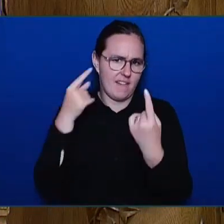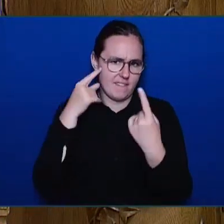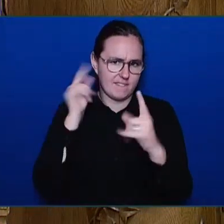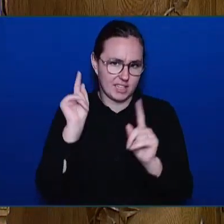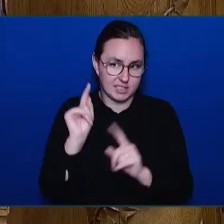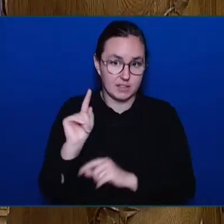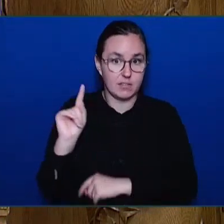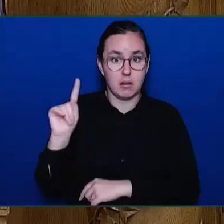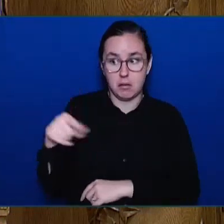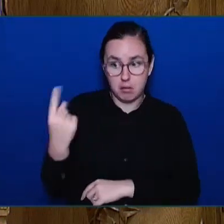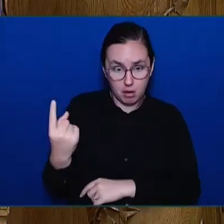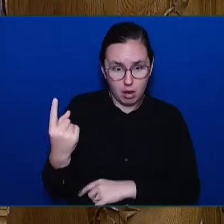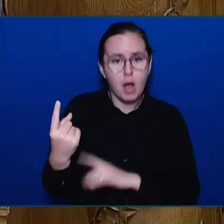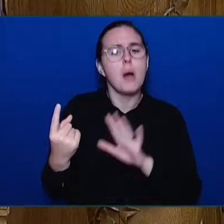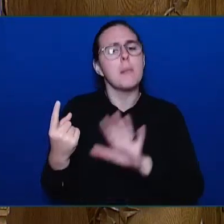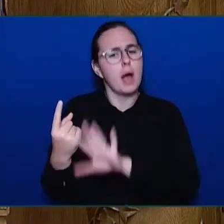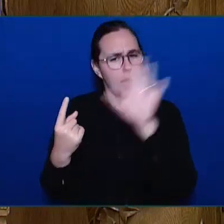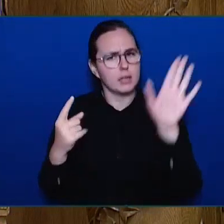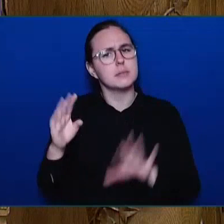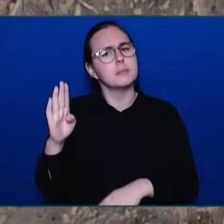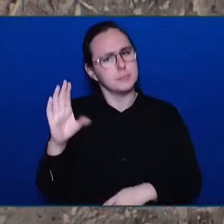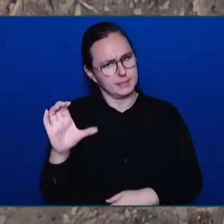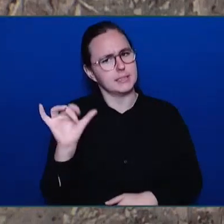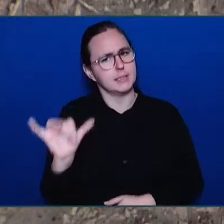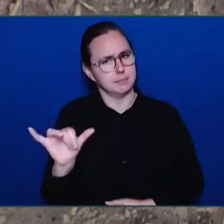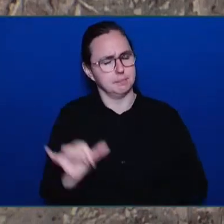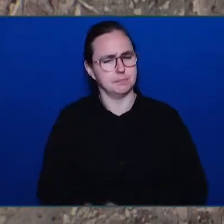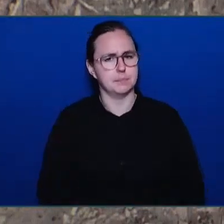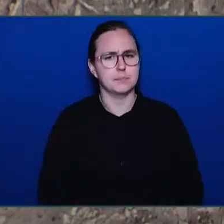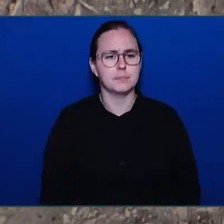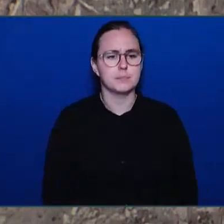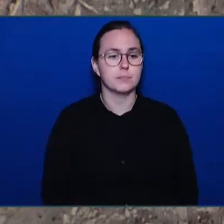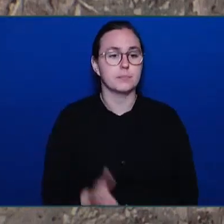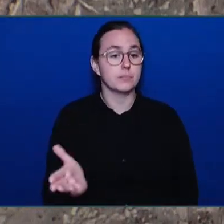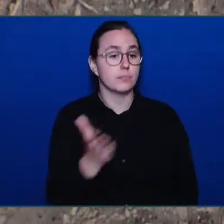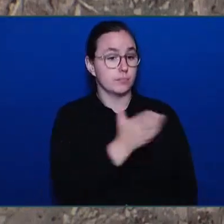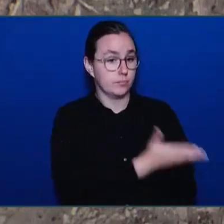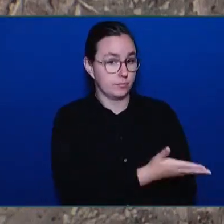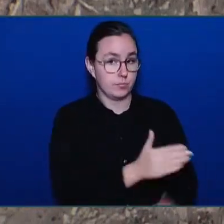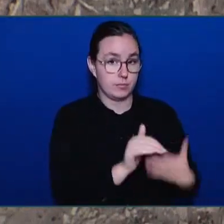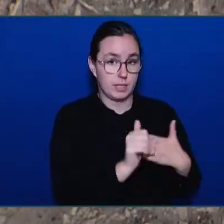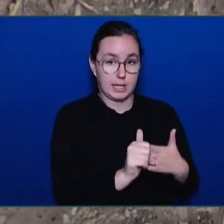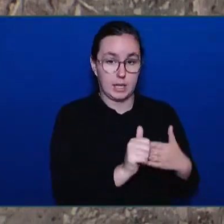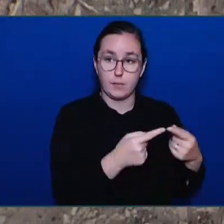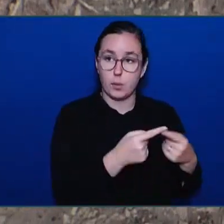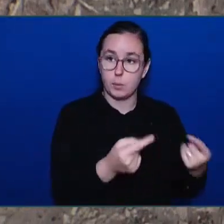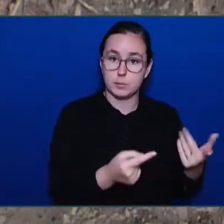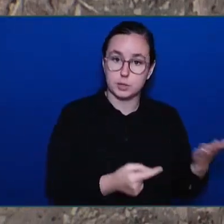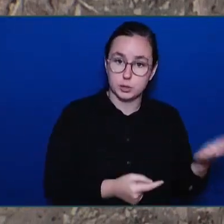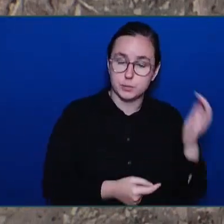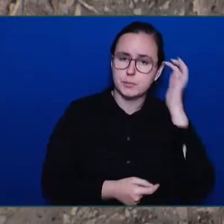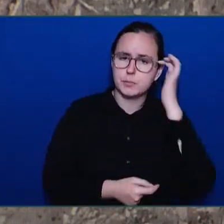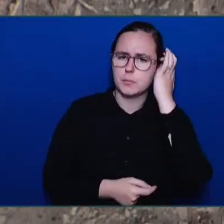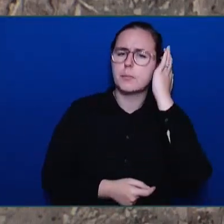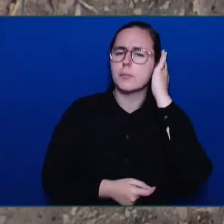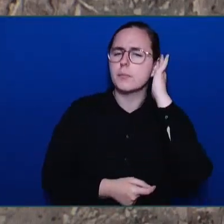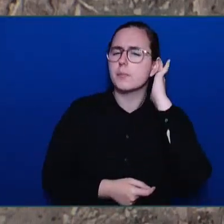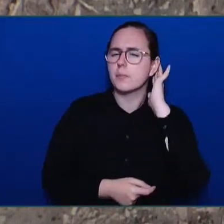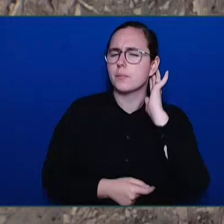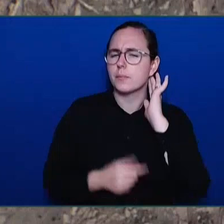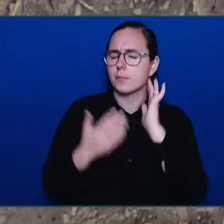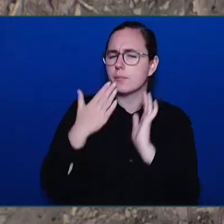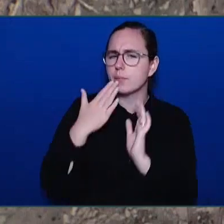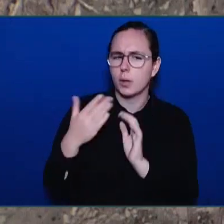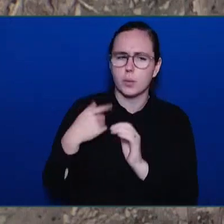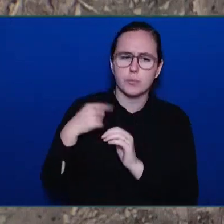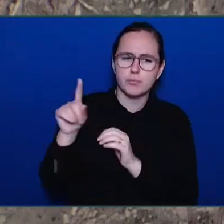Leader of the Opposition. Well, thank you, Mr. Speaker. So my question was to the Premier, because leadership is not just making announcements,